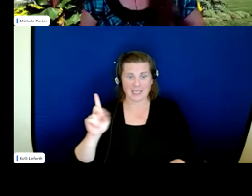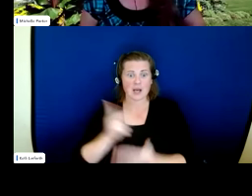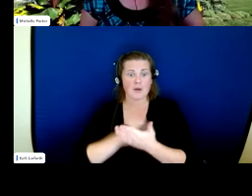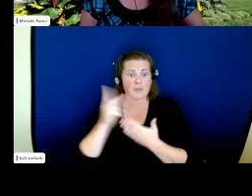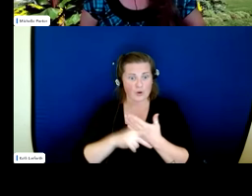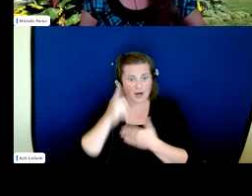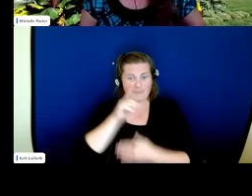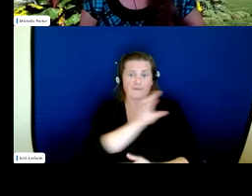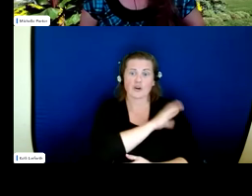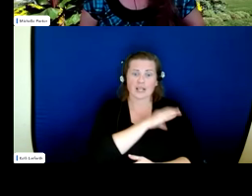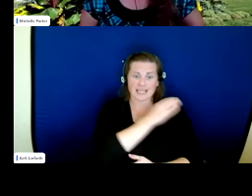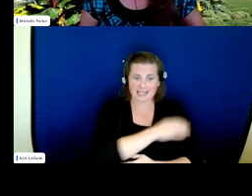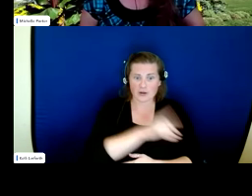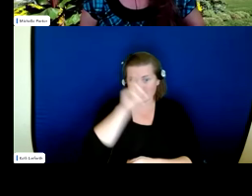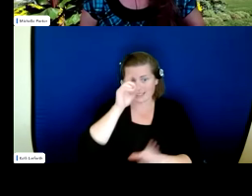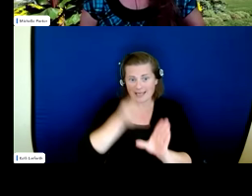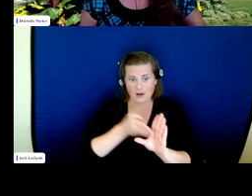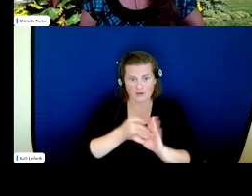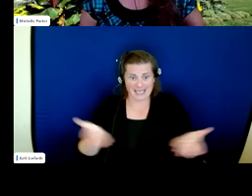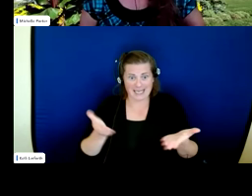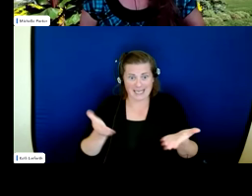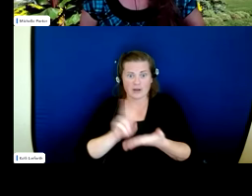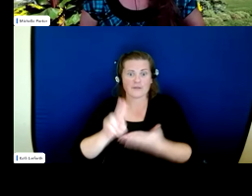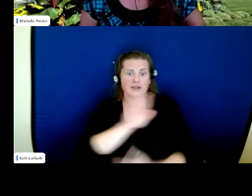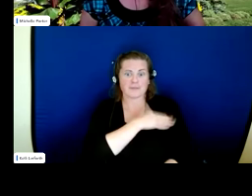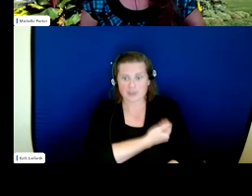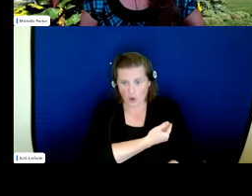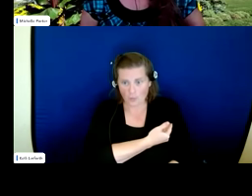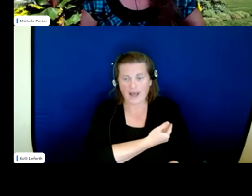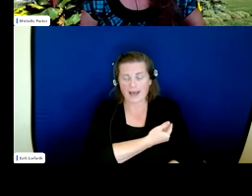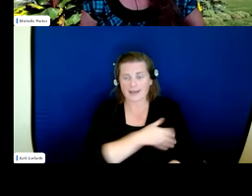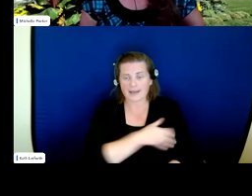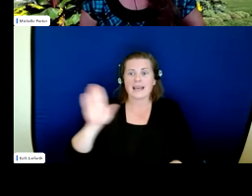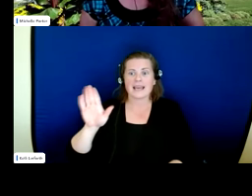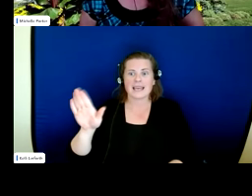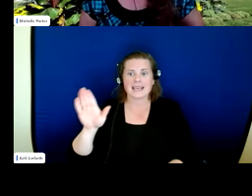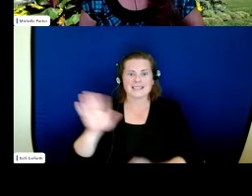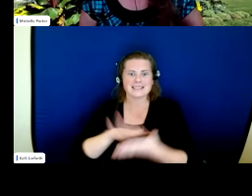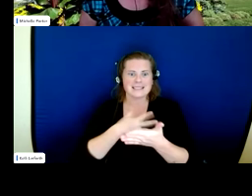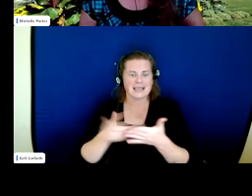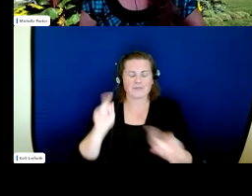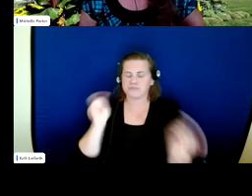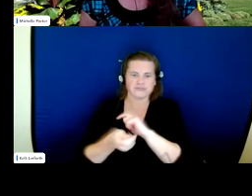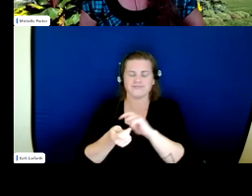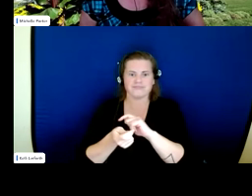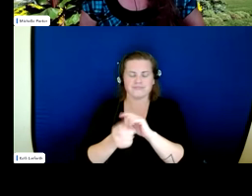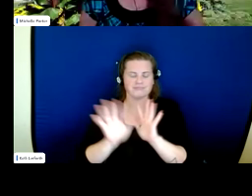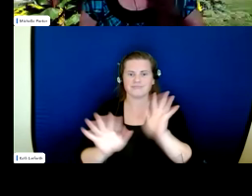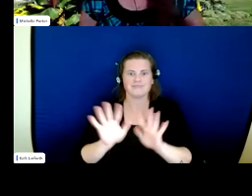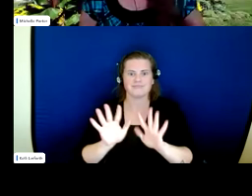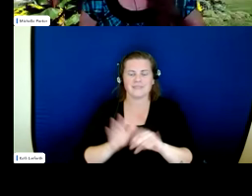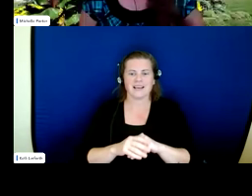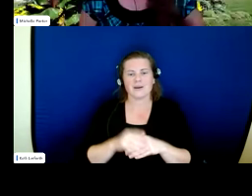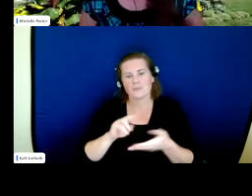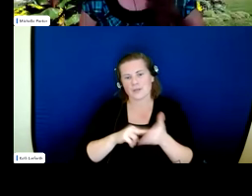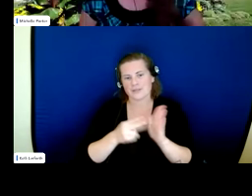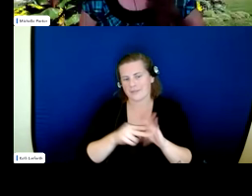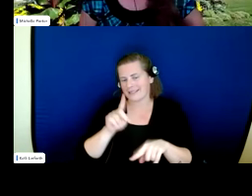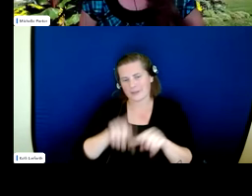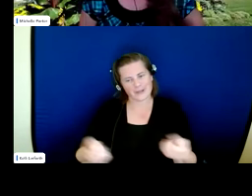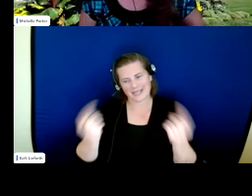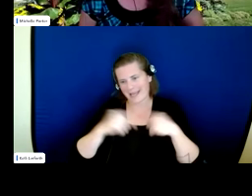psychology here at the University of Manitoba, and one aspect of his schedule got changed, which does not allow him to be here,